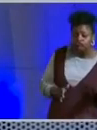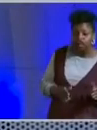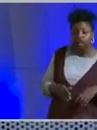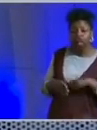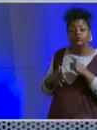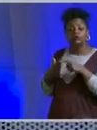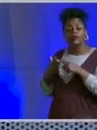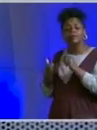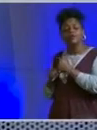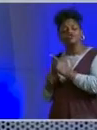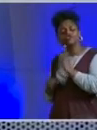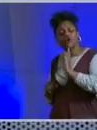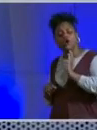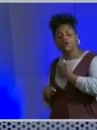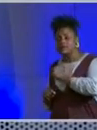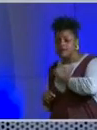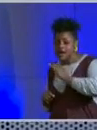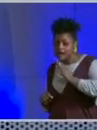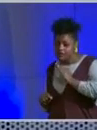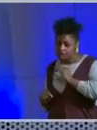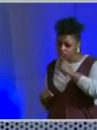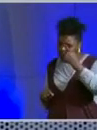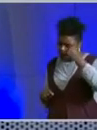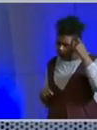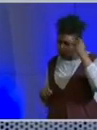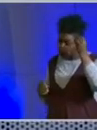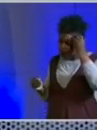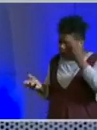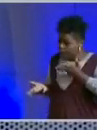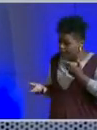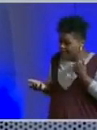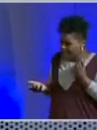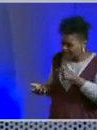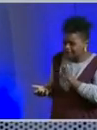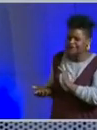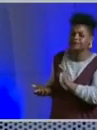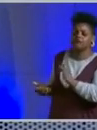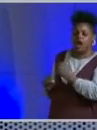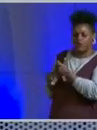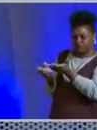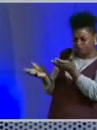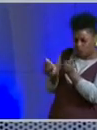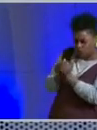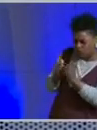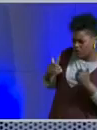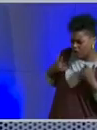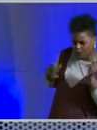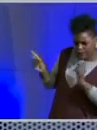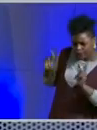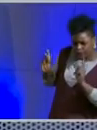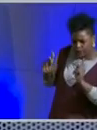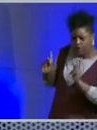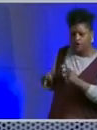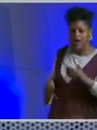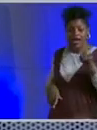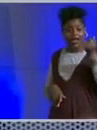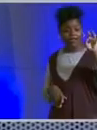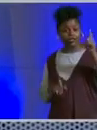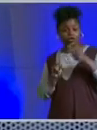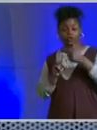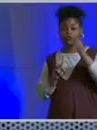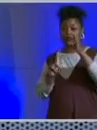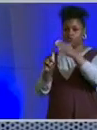was trauma informed and understood how to deal with young people, especially between the ages of 18 and 24, that